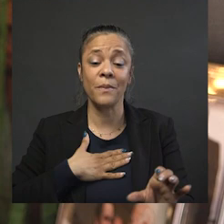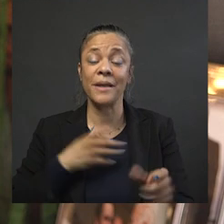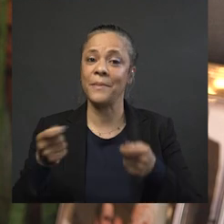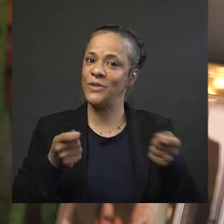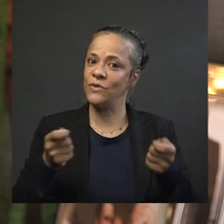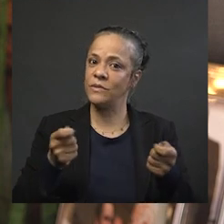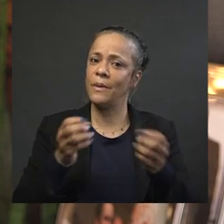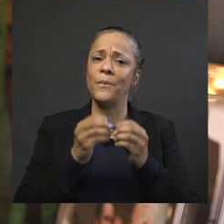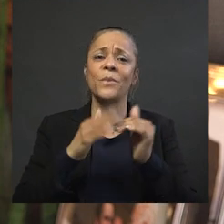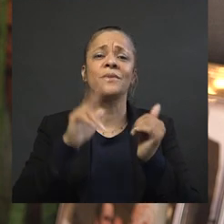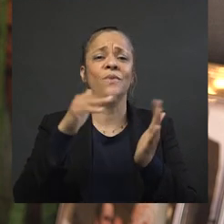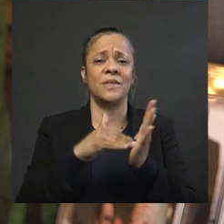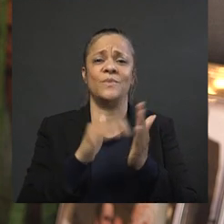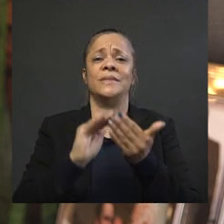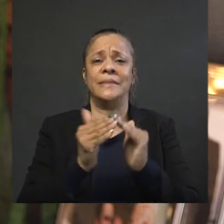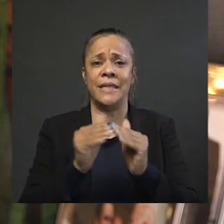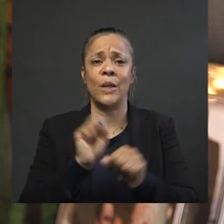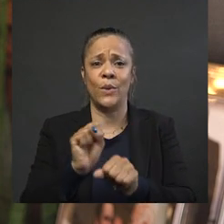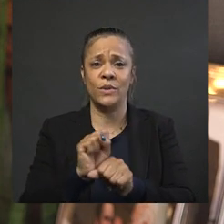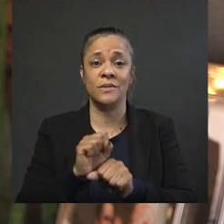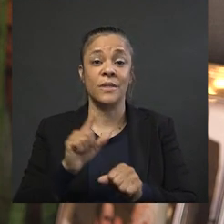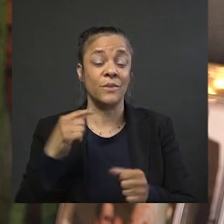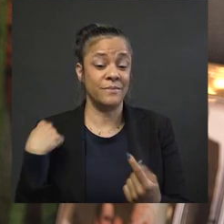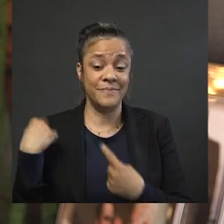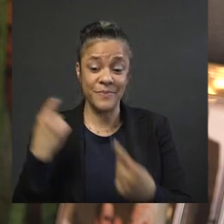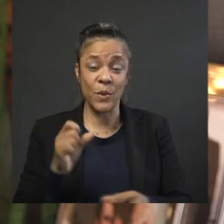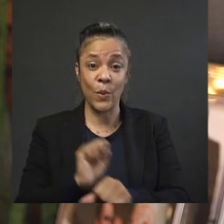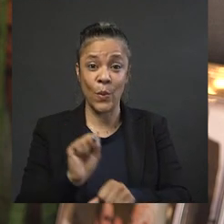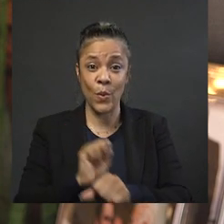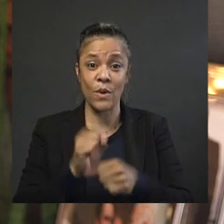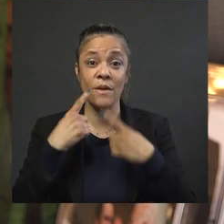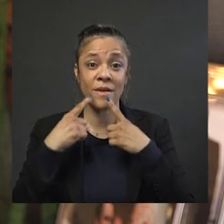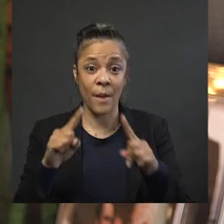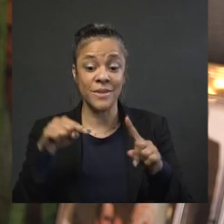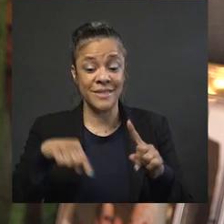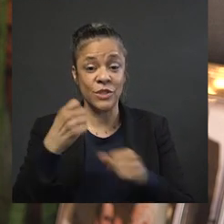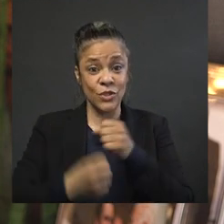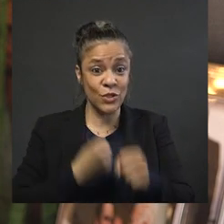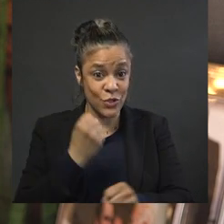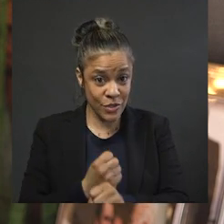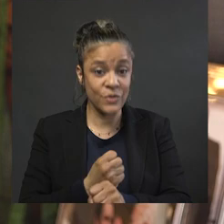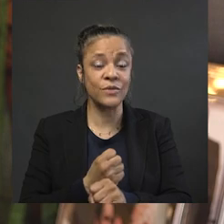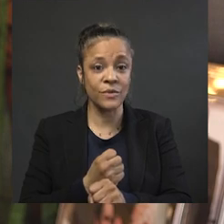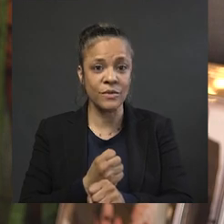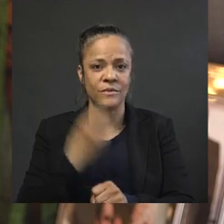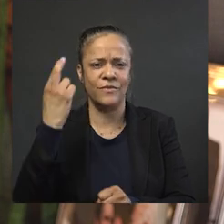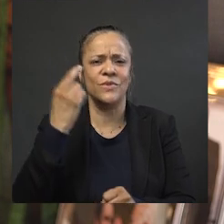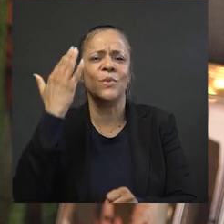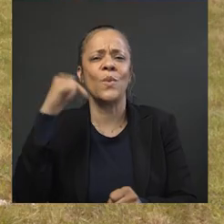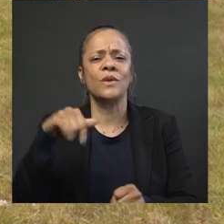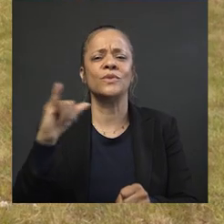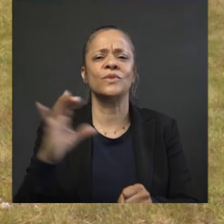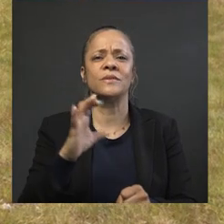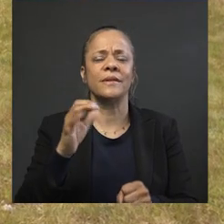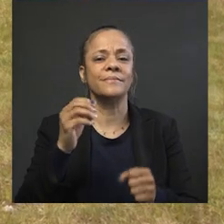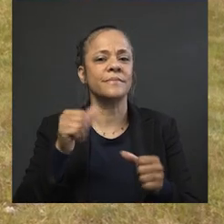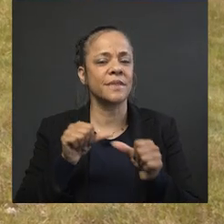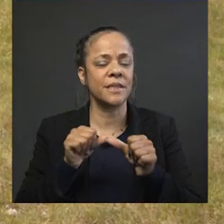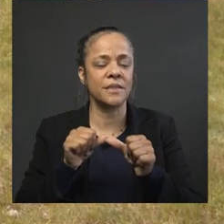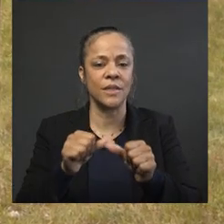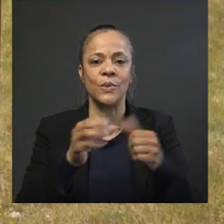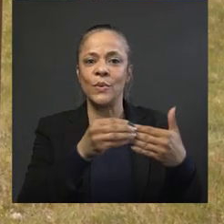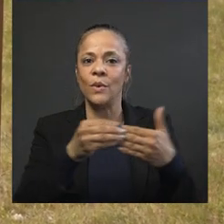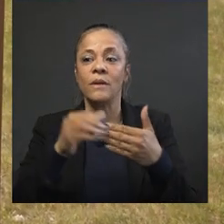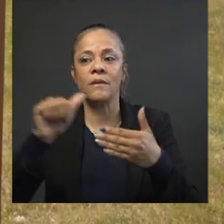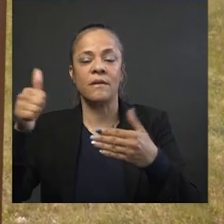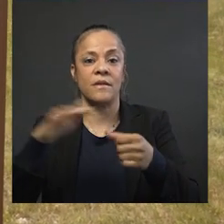my administration and our more than 3,000 city employees. The work we've accomplished, especially this past year, is the reason Jersey City continues to